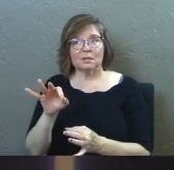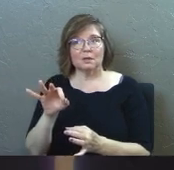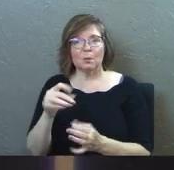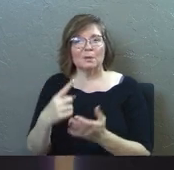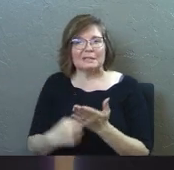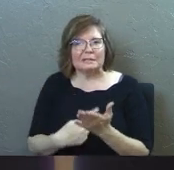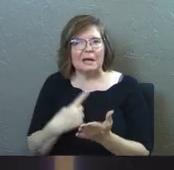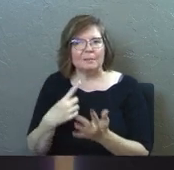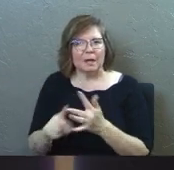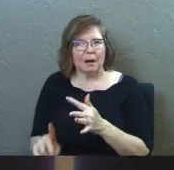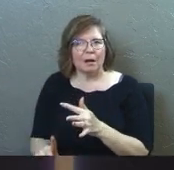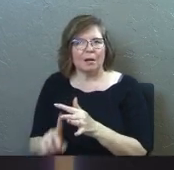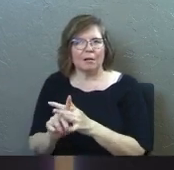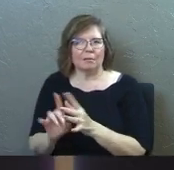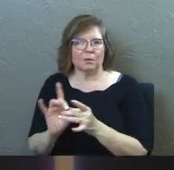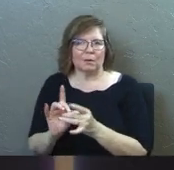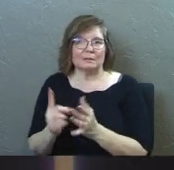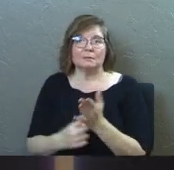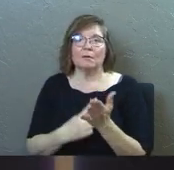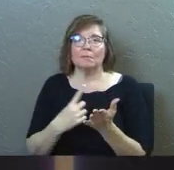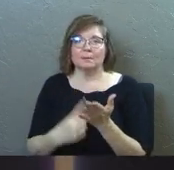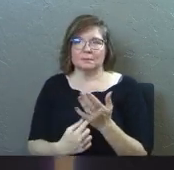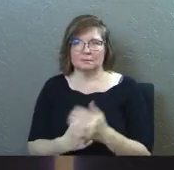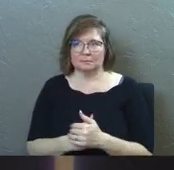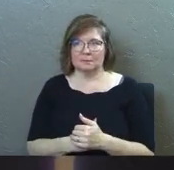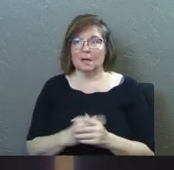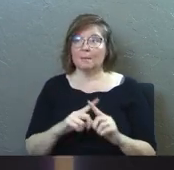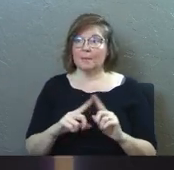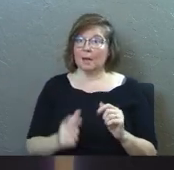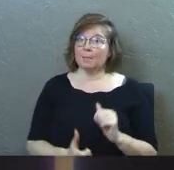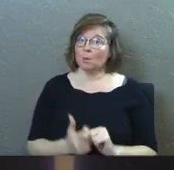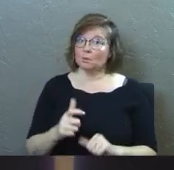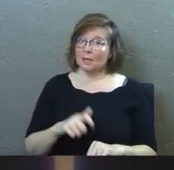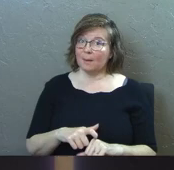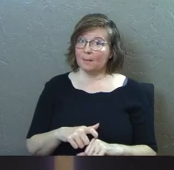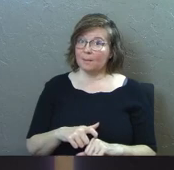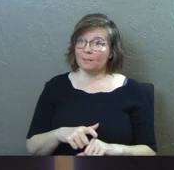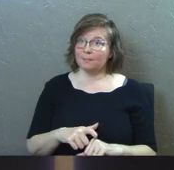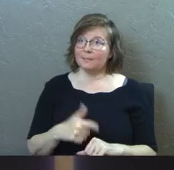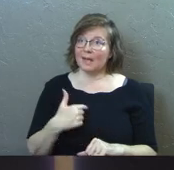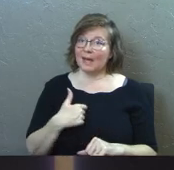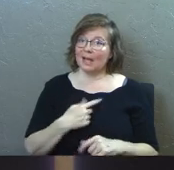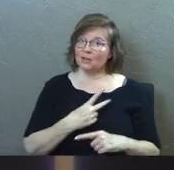would sometimes come into the relationship. But most of the time,